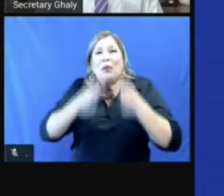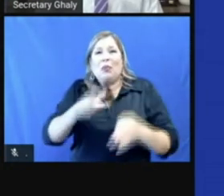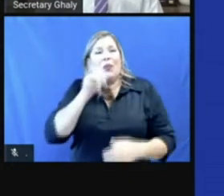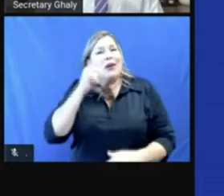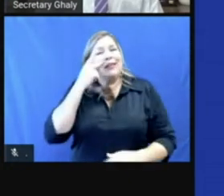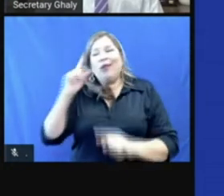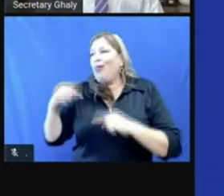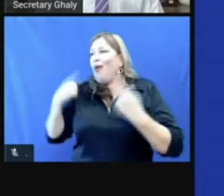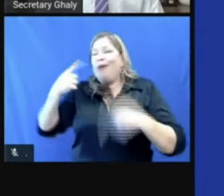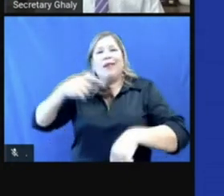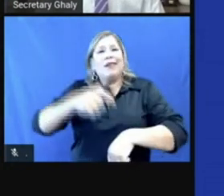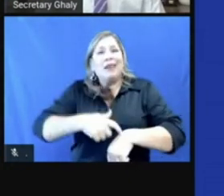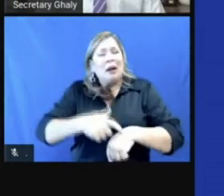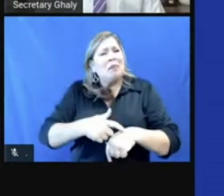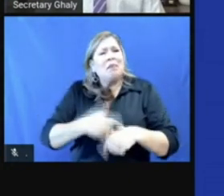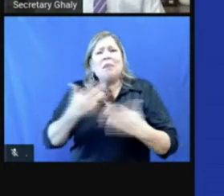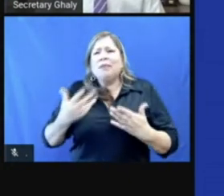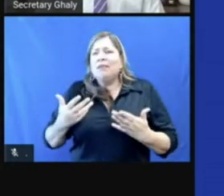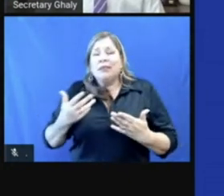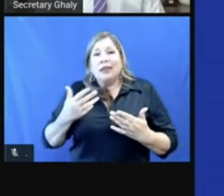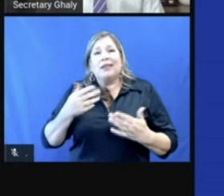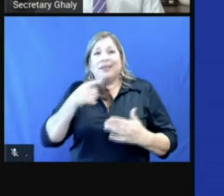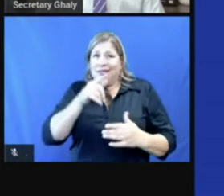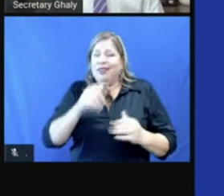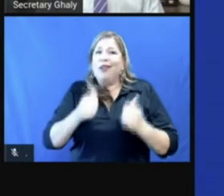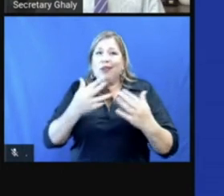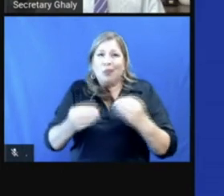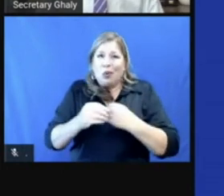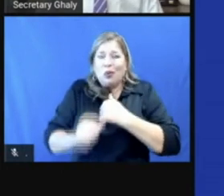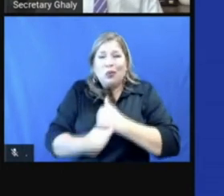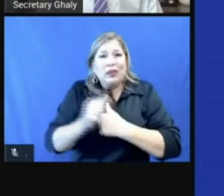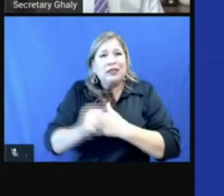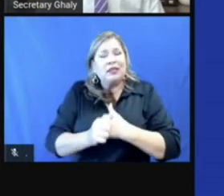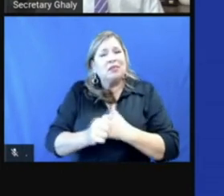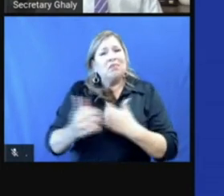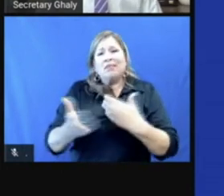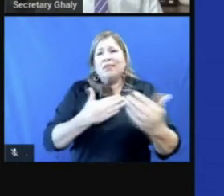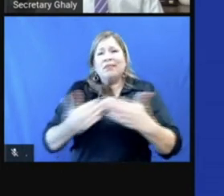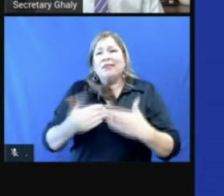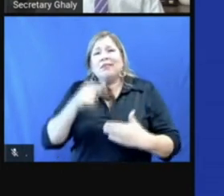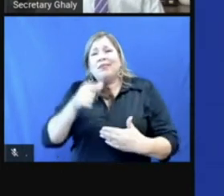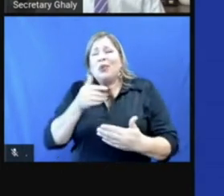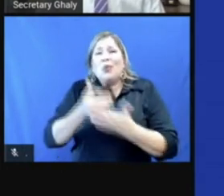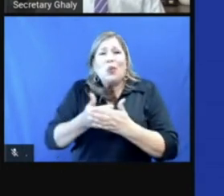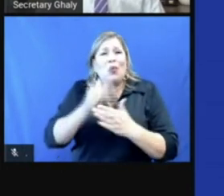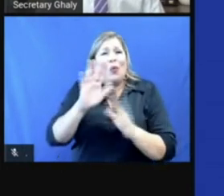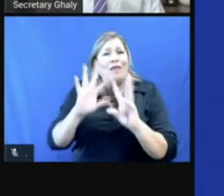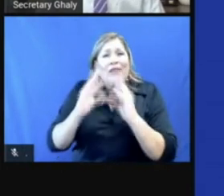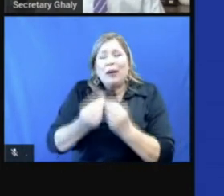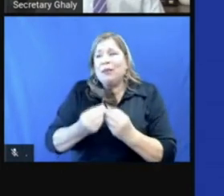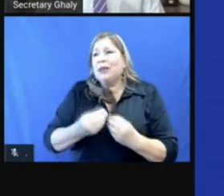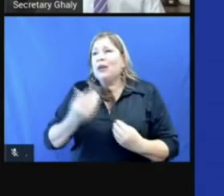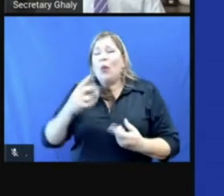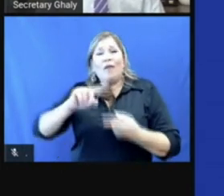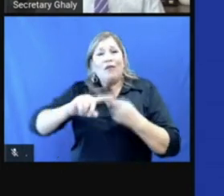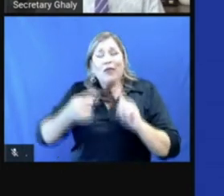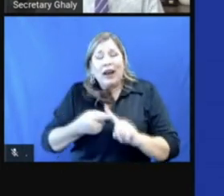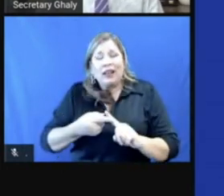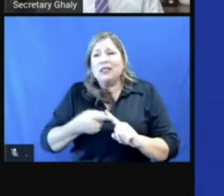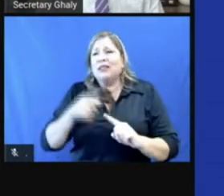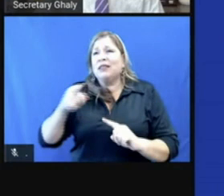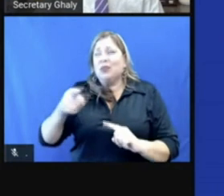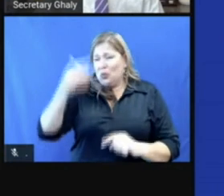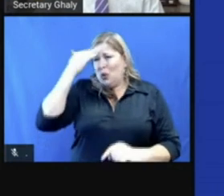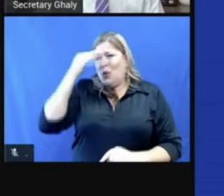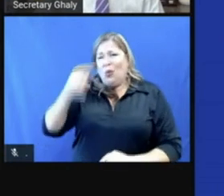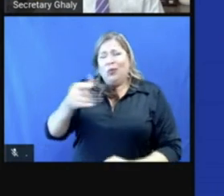includes close family members, friends who haven't been with you in some time, that just because you know